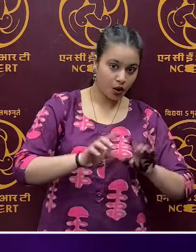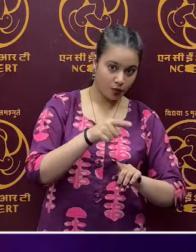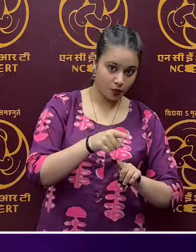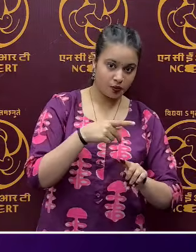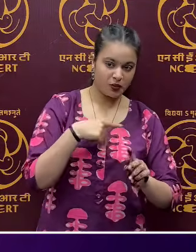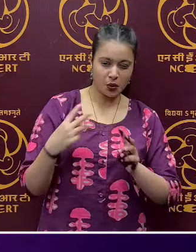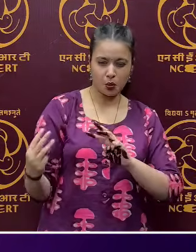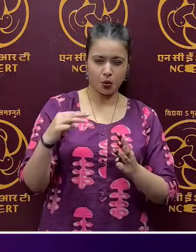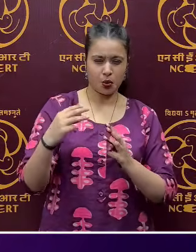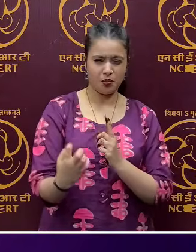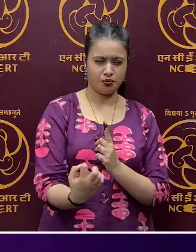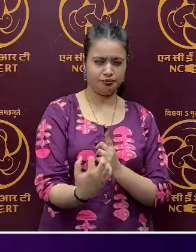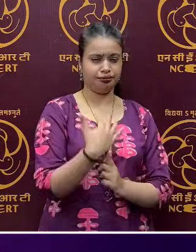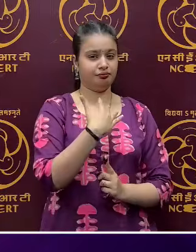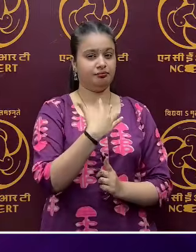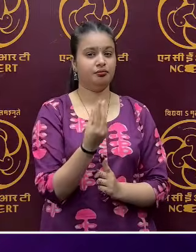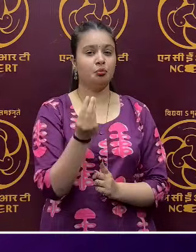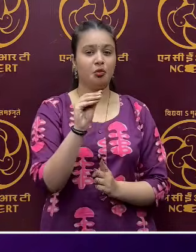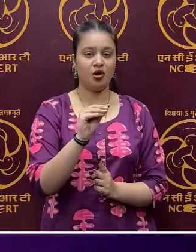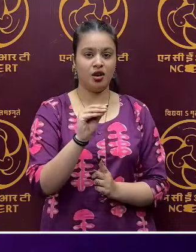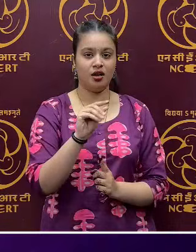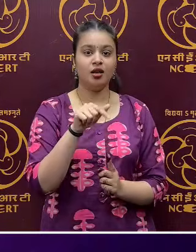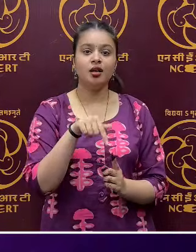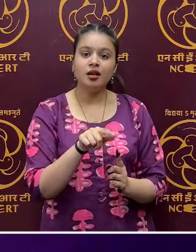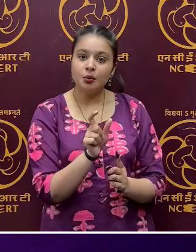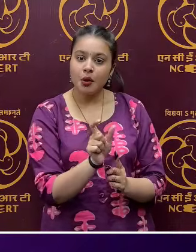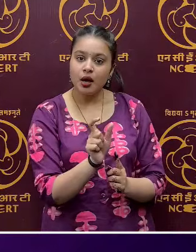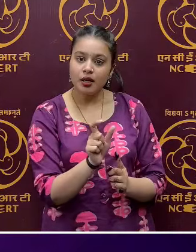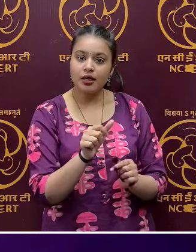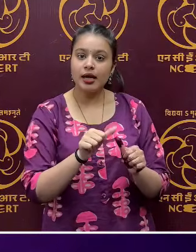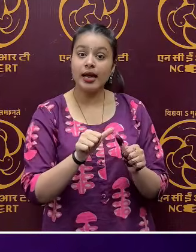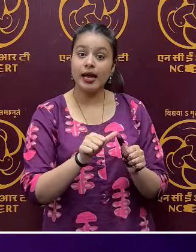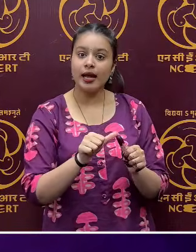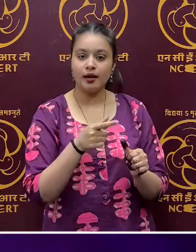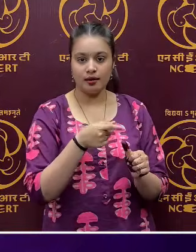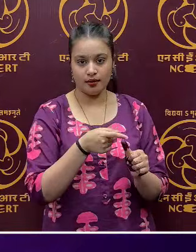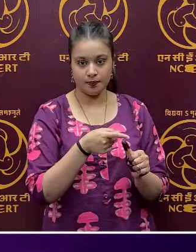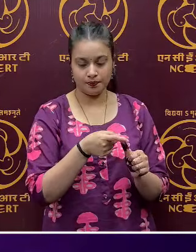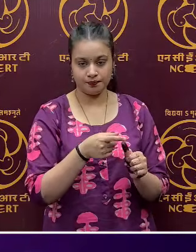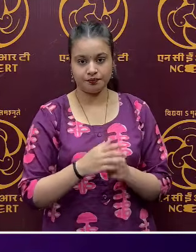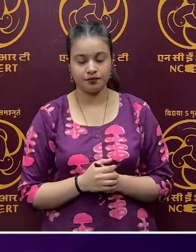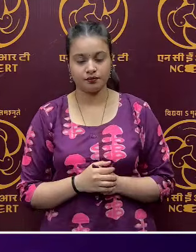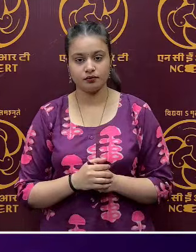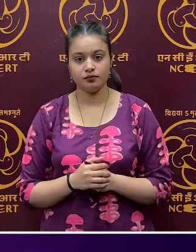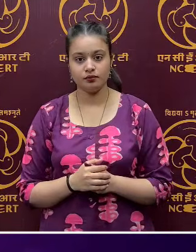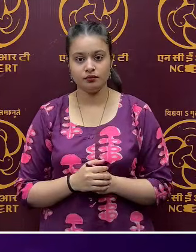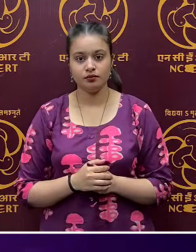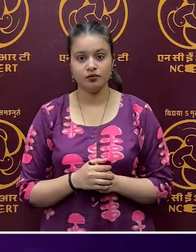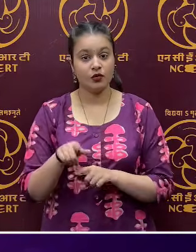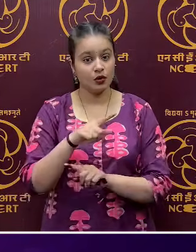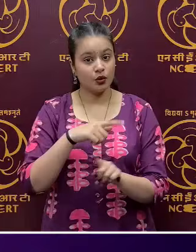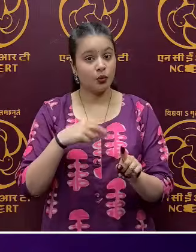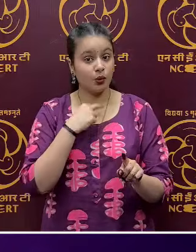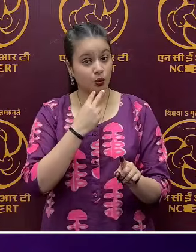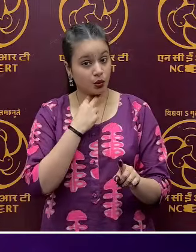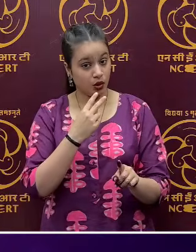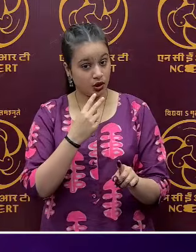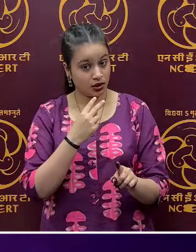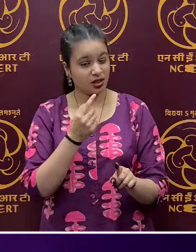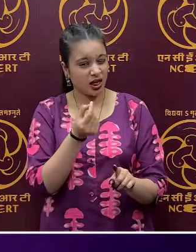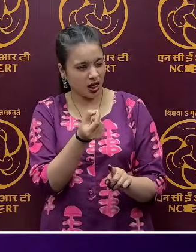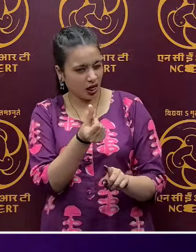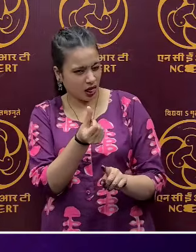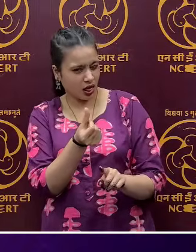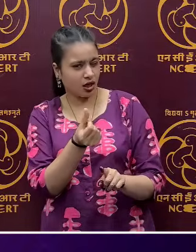affected us. So here it will not be E-A, affected. Always remember the pronunciation is also slightly different.